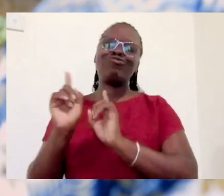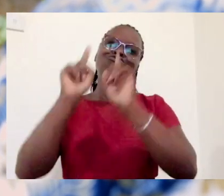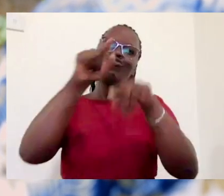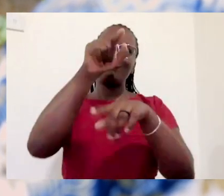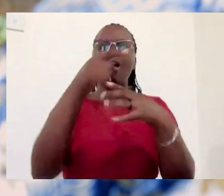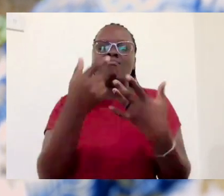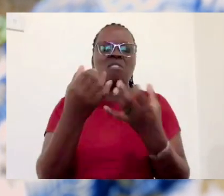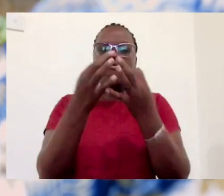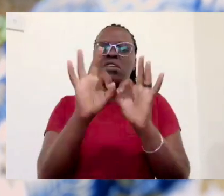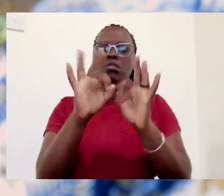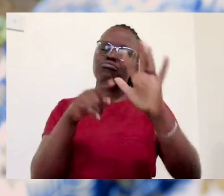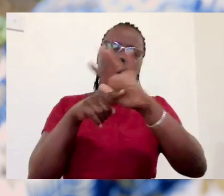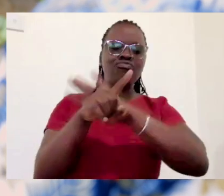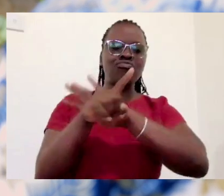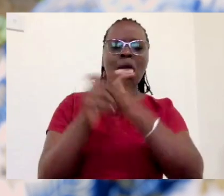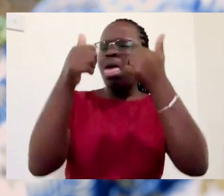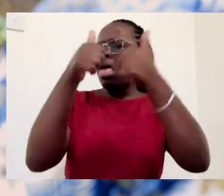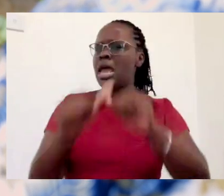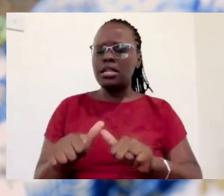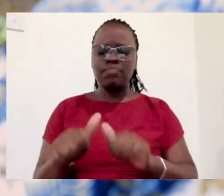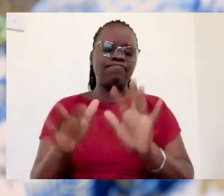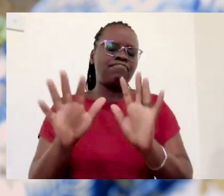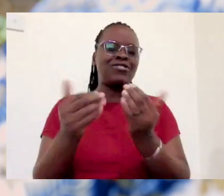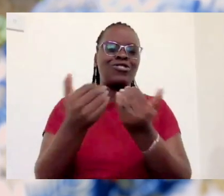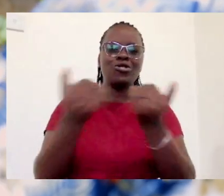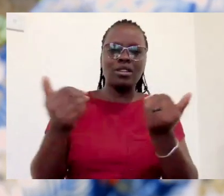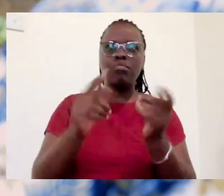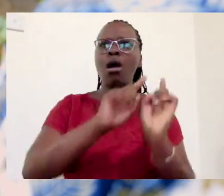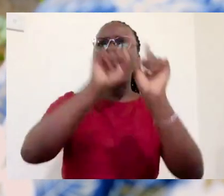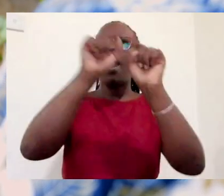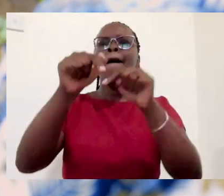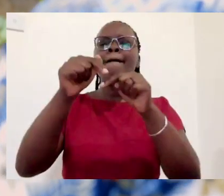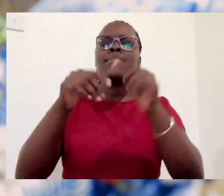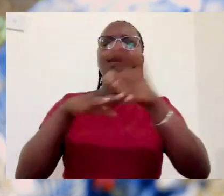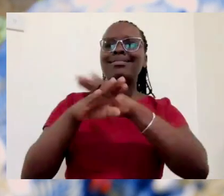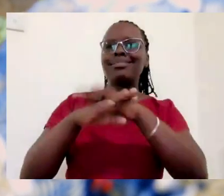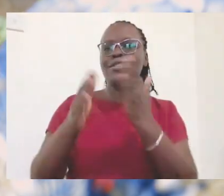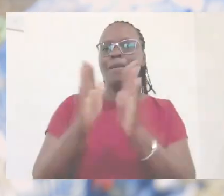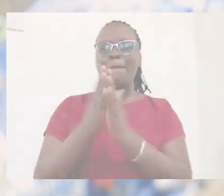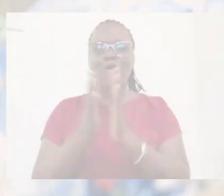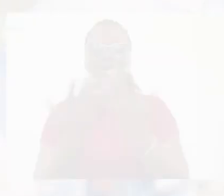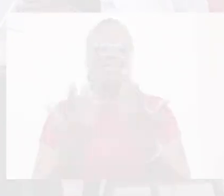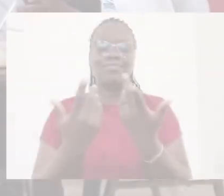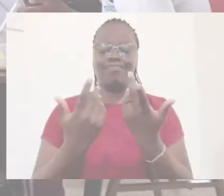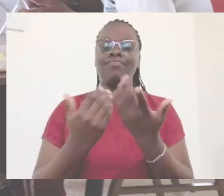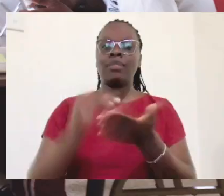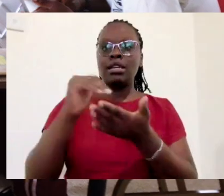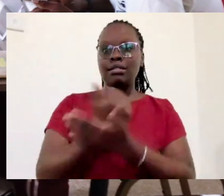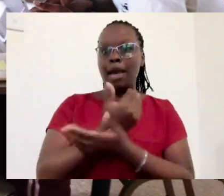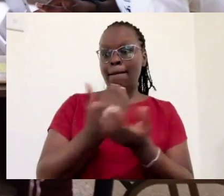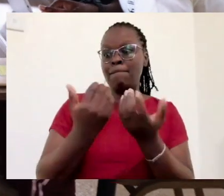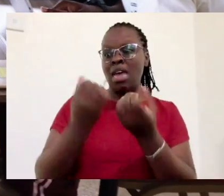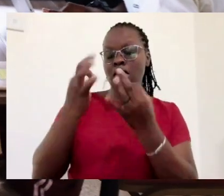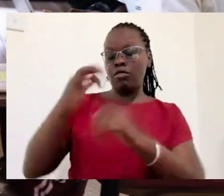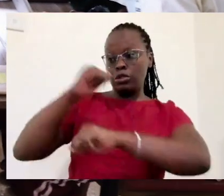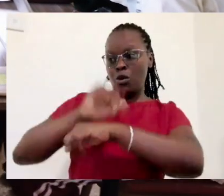open for all learners of all kinds, who usually come here to access learning materials, some